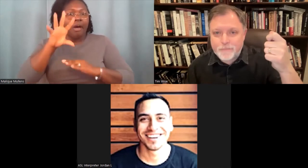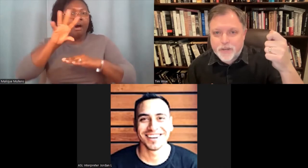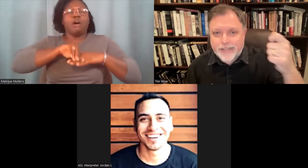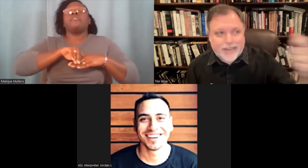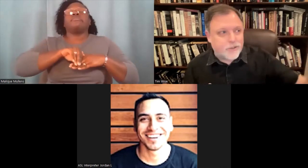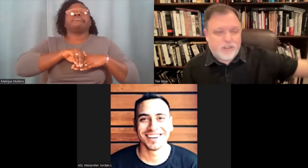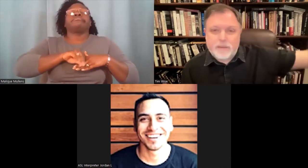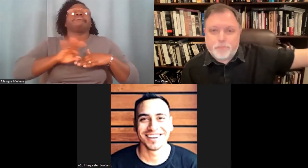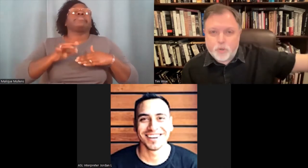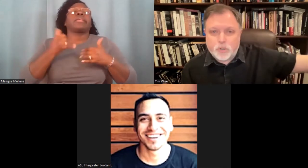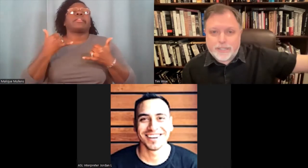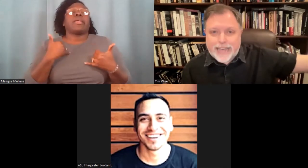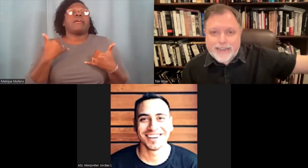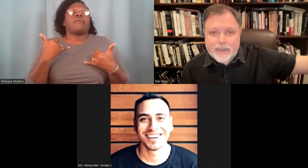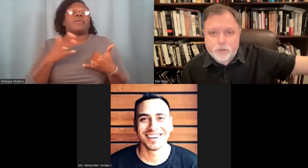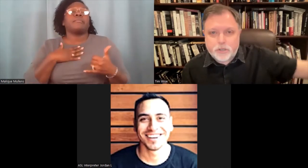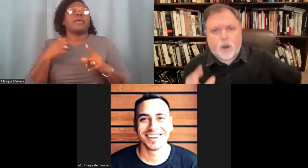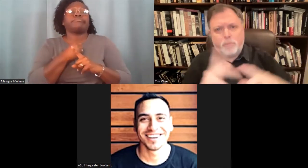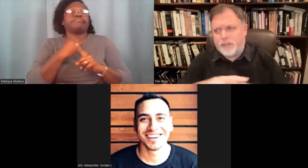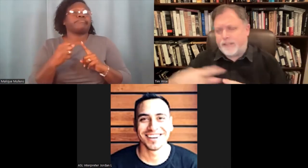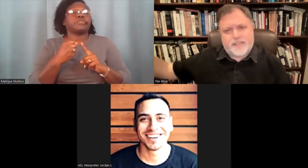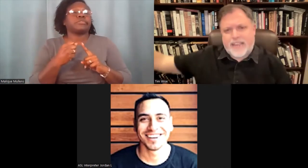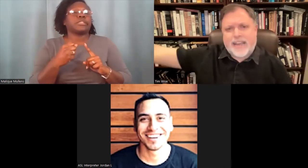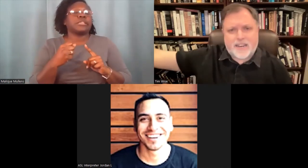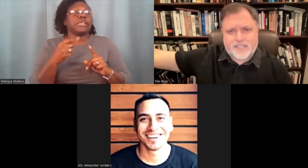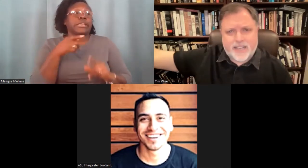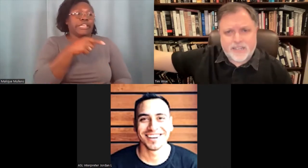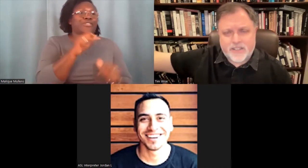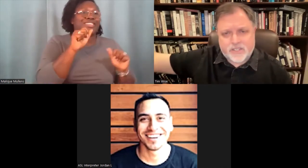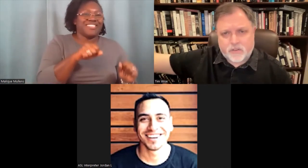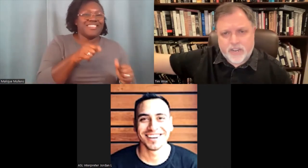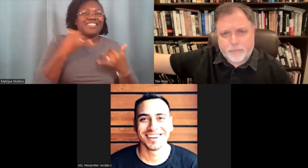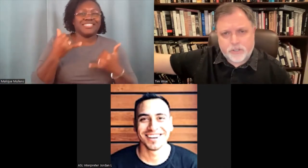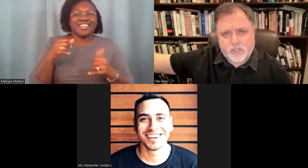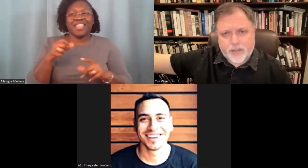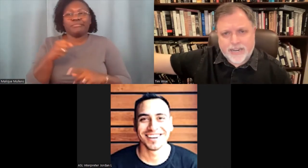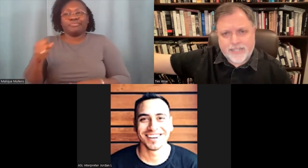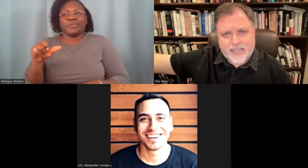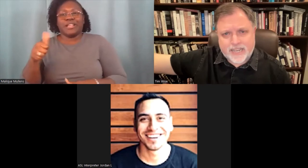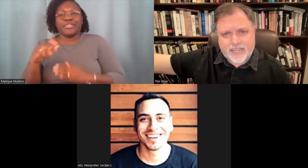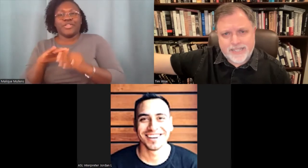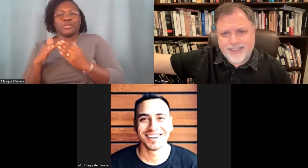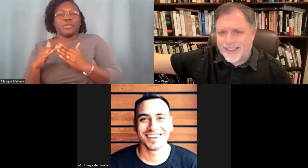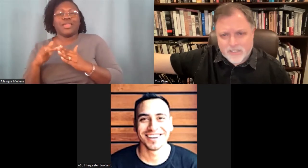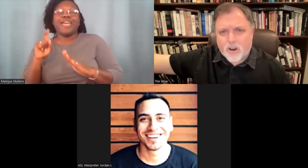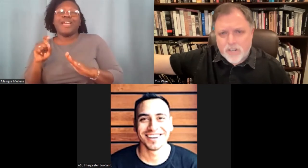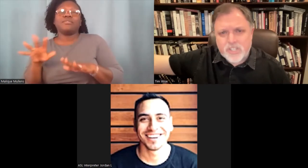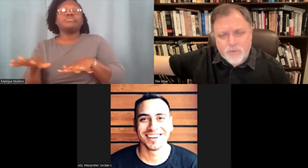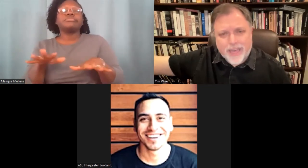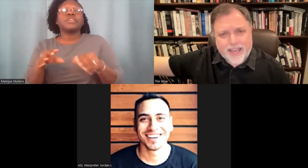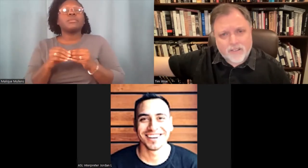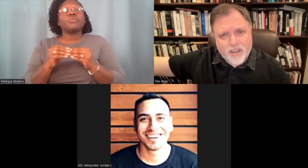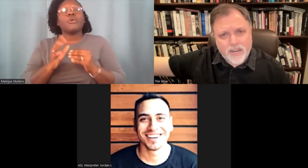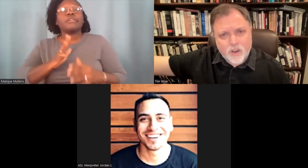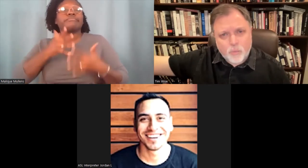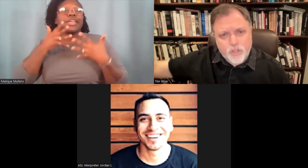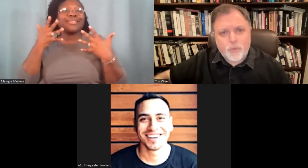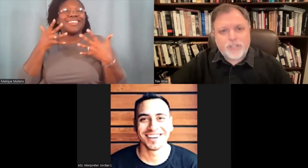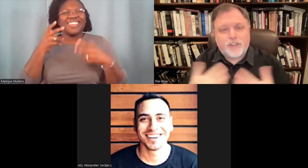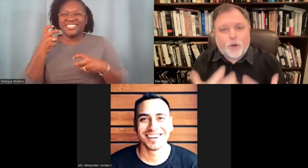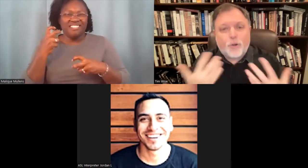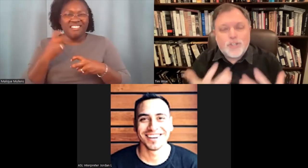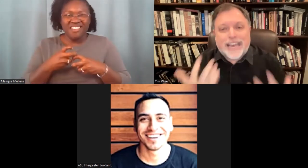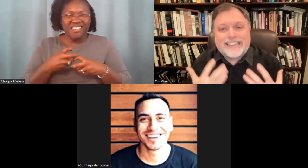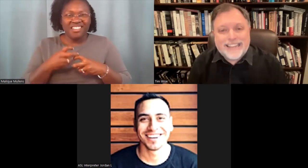switch that allows you to be brutal in that neighborhood. Oh, but today I got assigned in this other neighborhood, so I got to take it easy. It's hard to do that, right? When